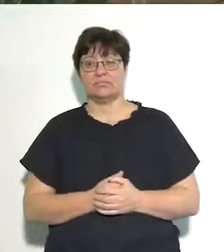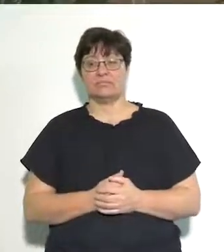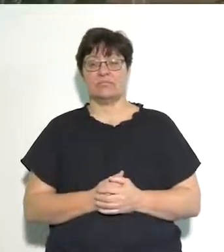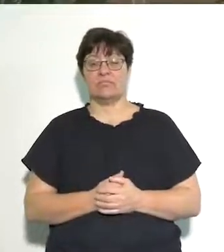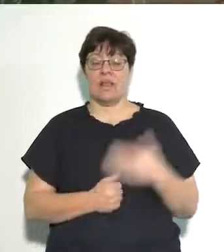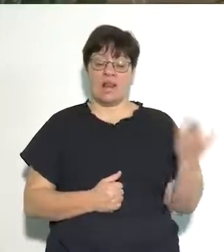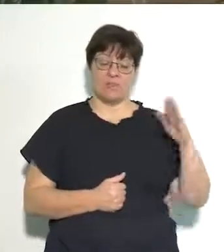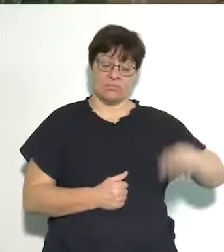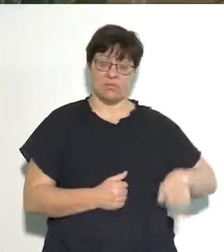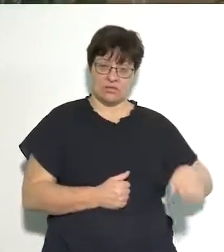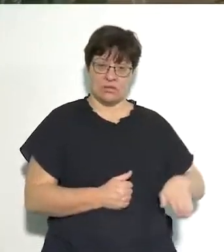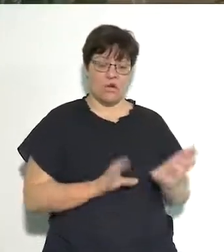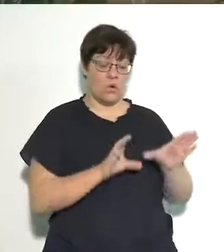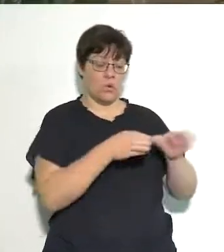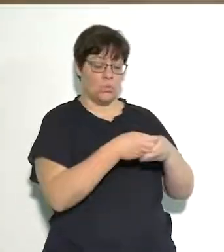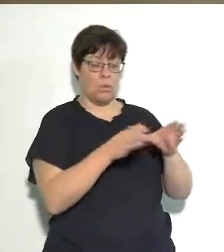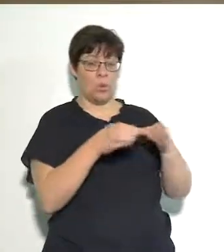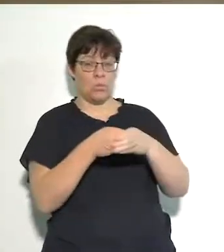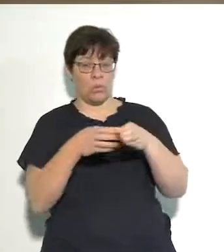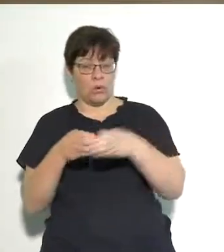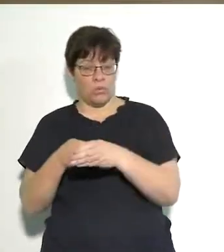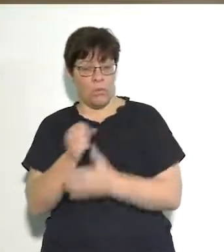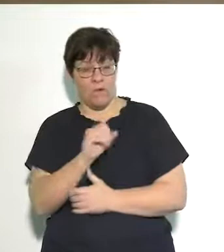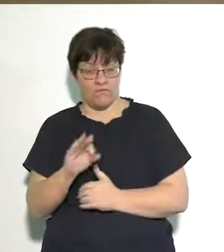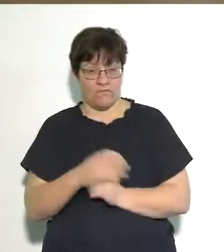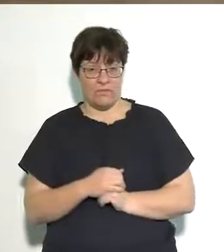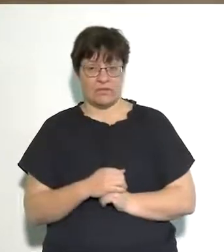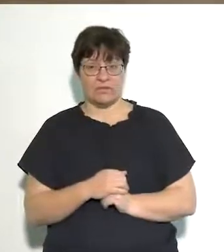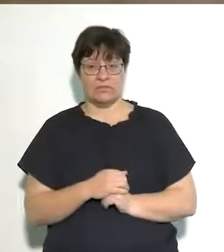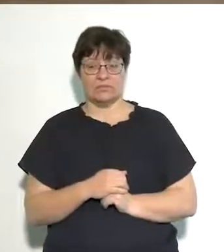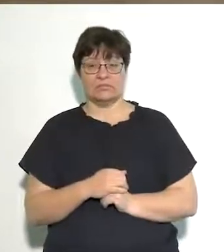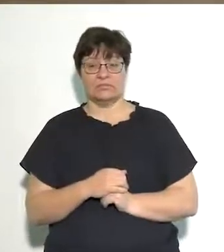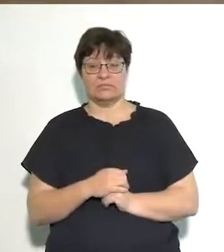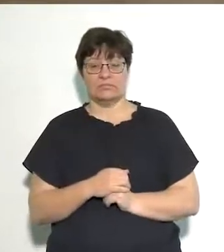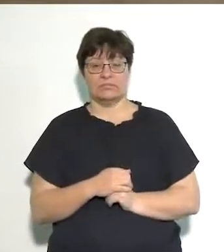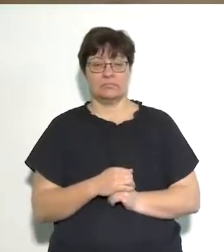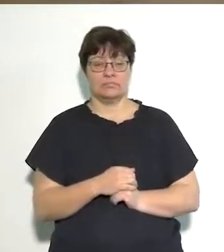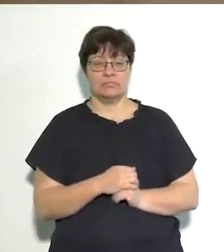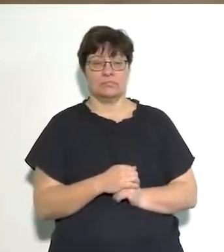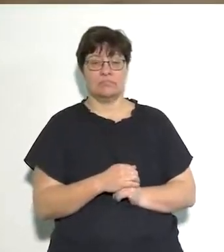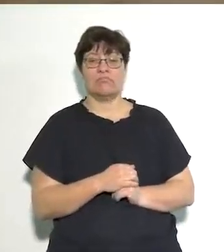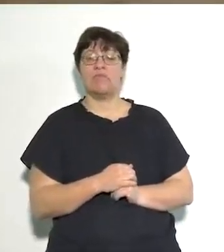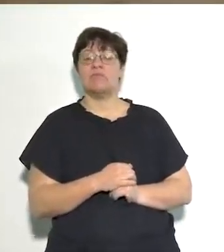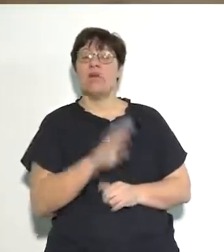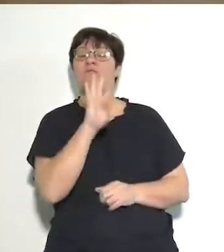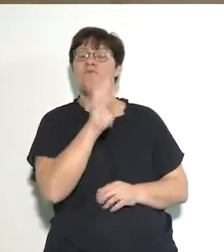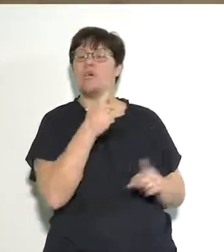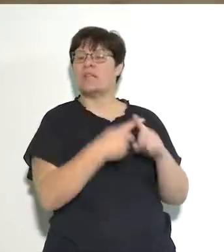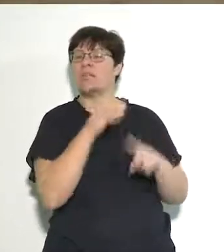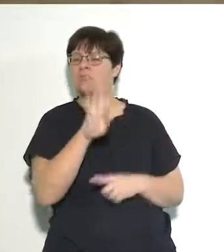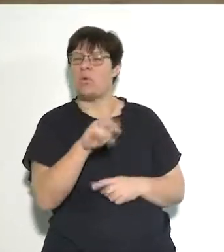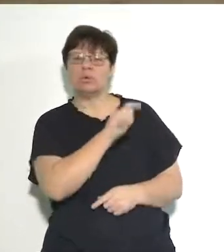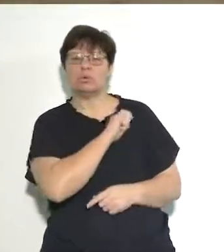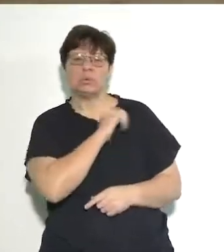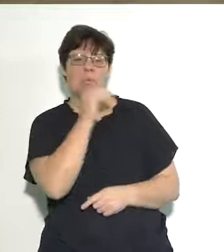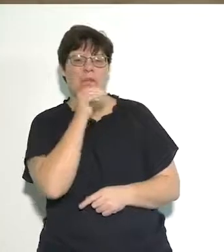On the bottom left, you've got groups of. So you're showing them what your 4 times 4 really means